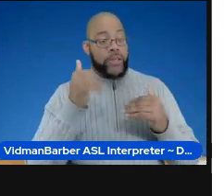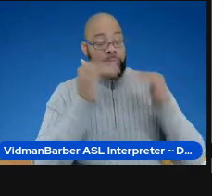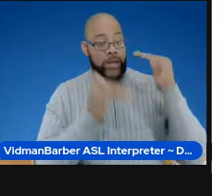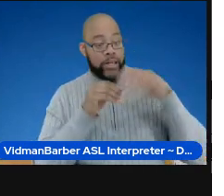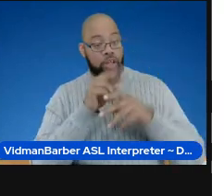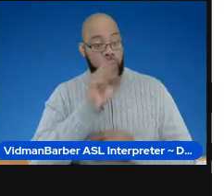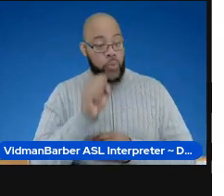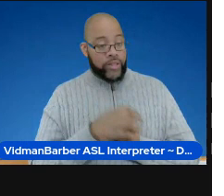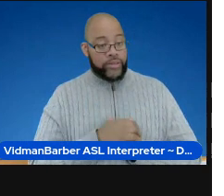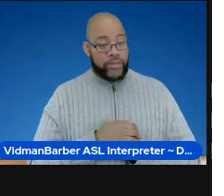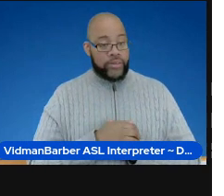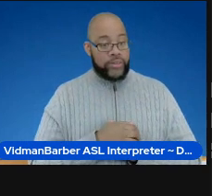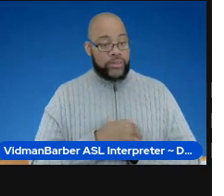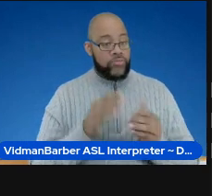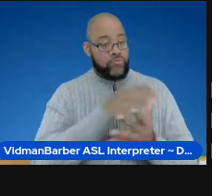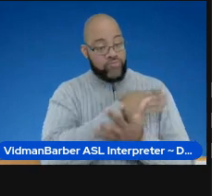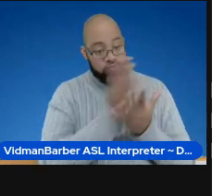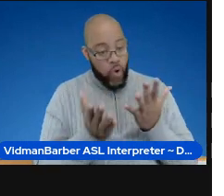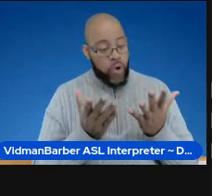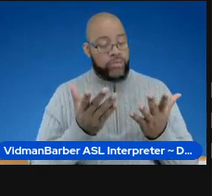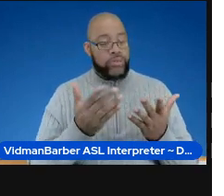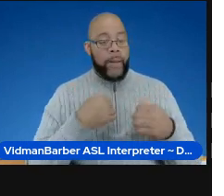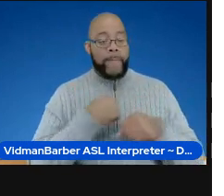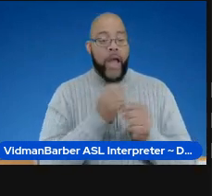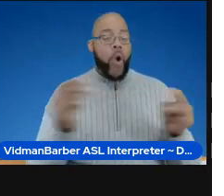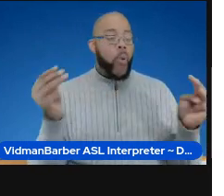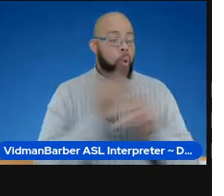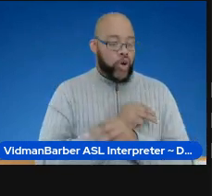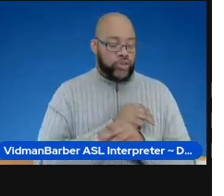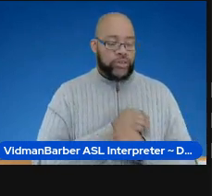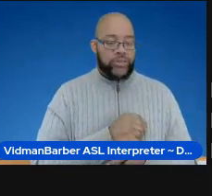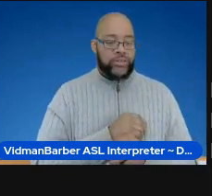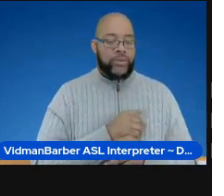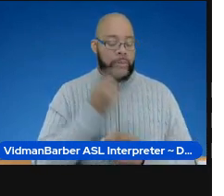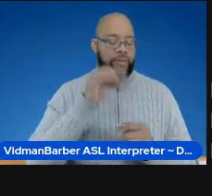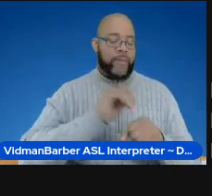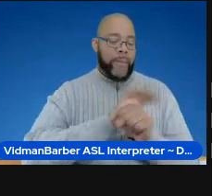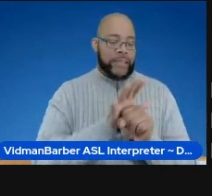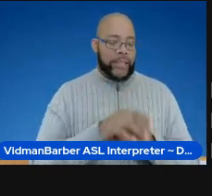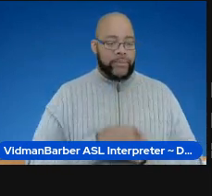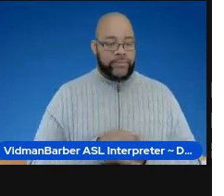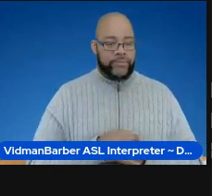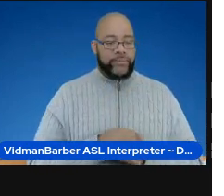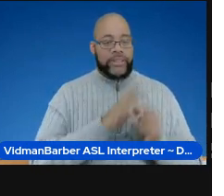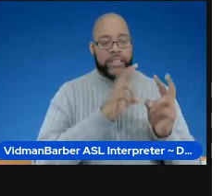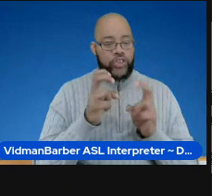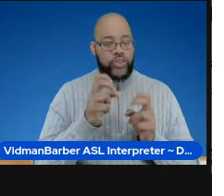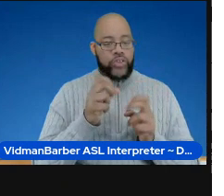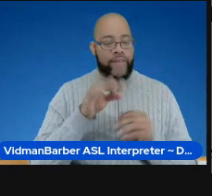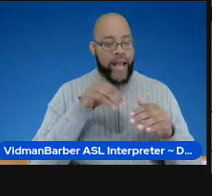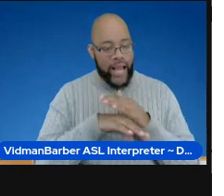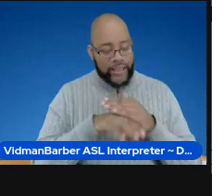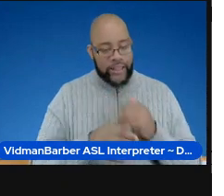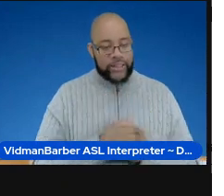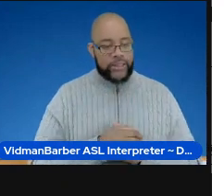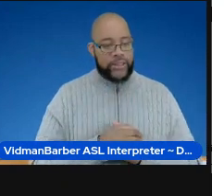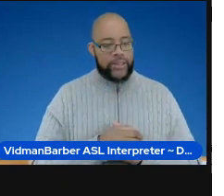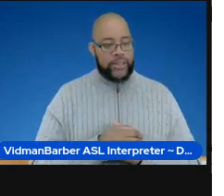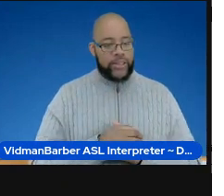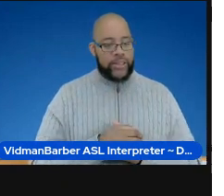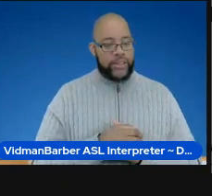States and abroad were made worse thanks to the pandemic. So the issues of access, the issues